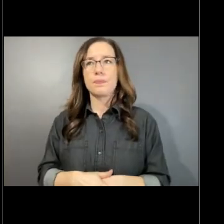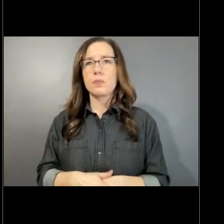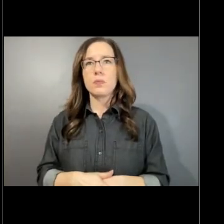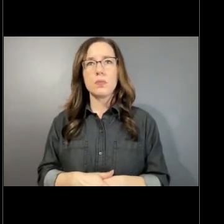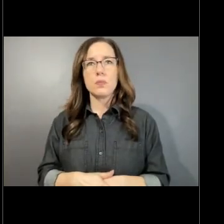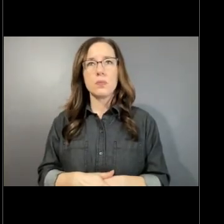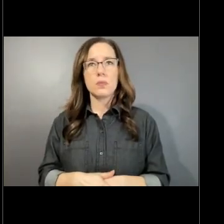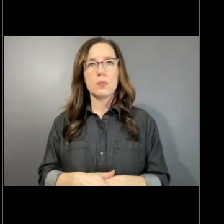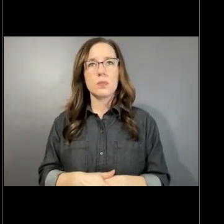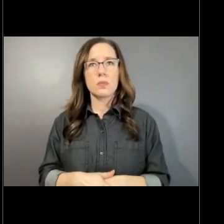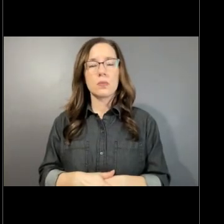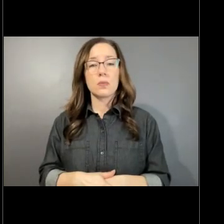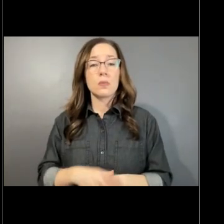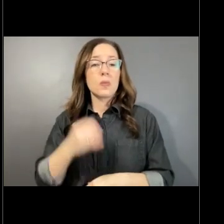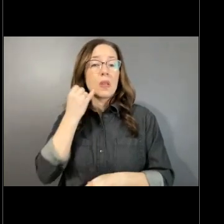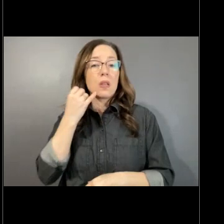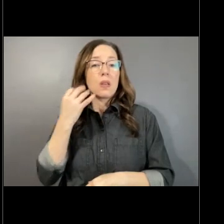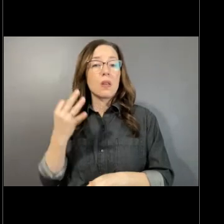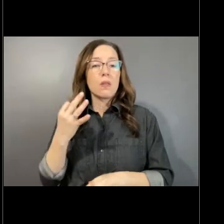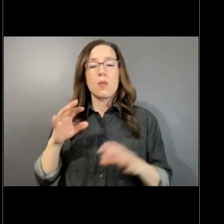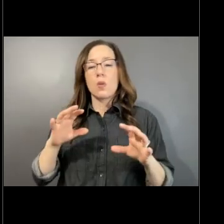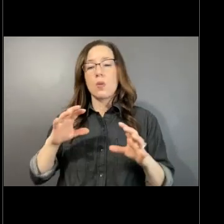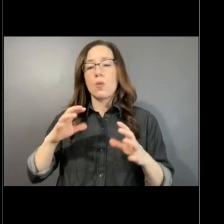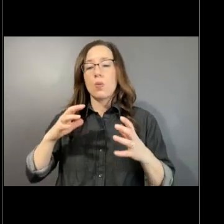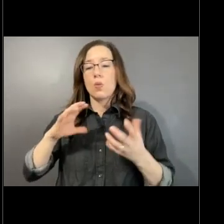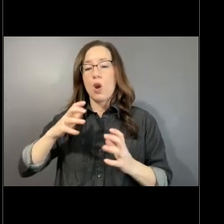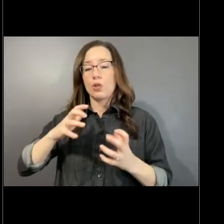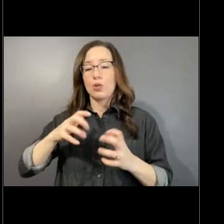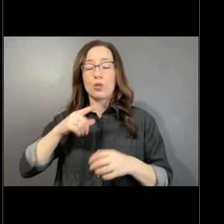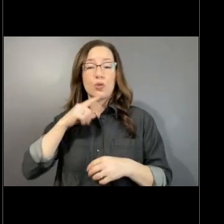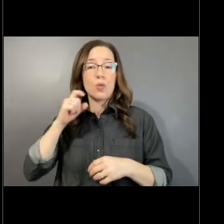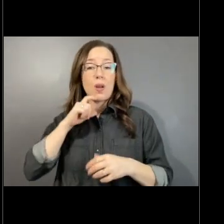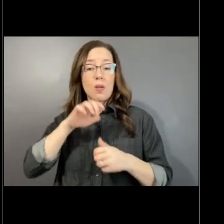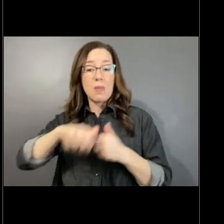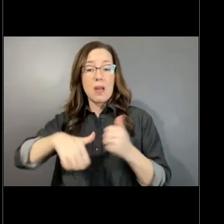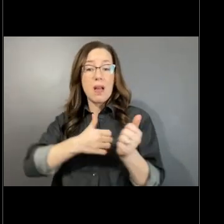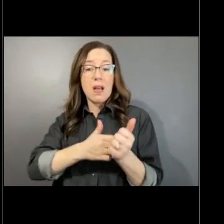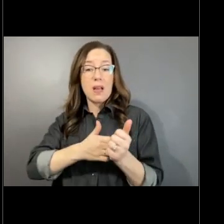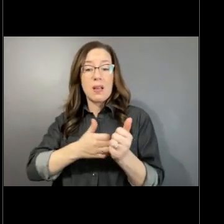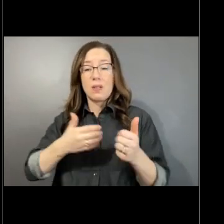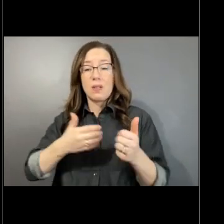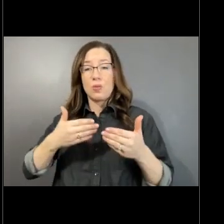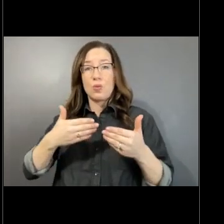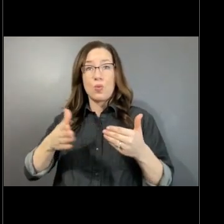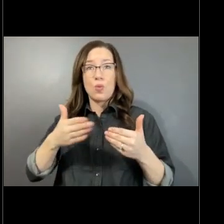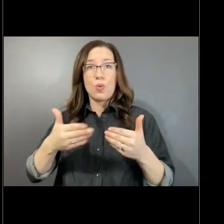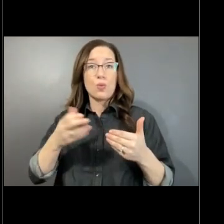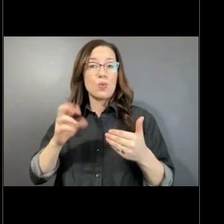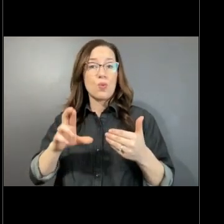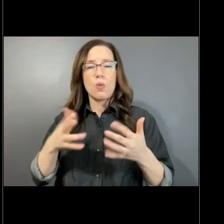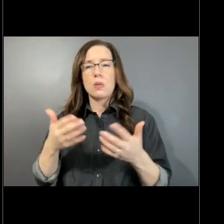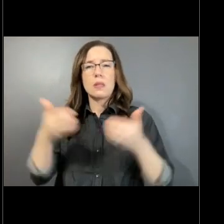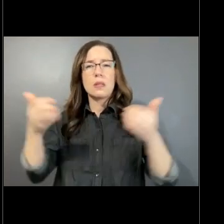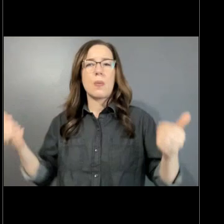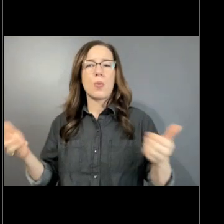If the washer and dryer are located behind doors or in a separate utility